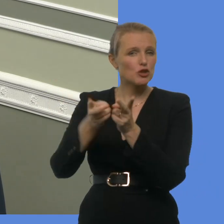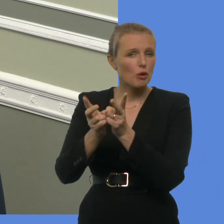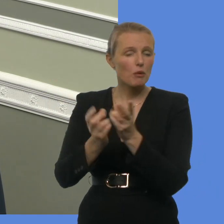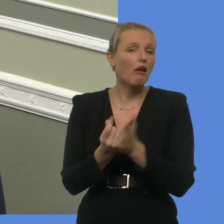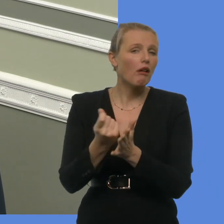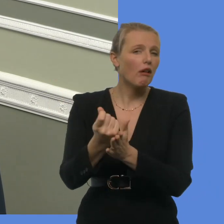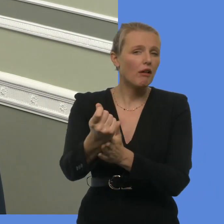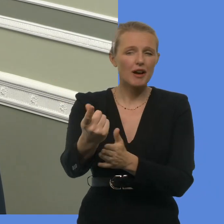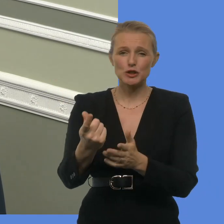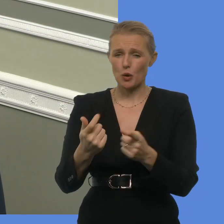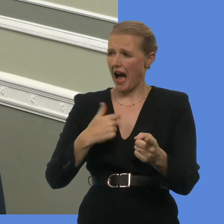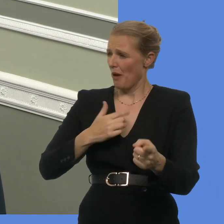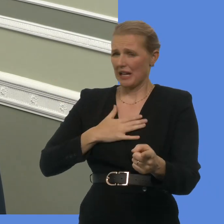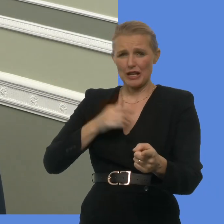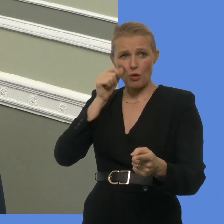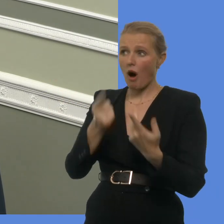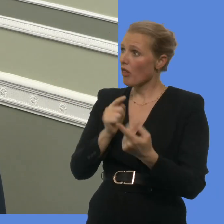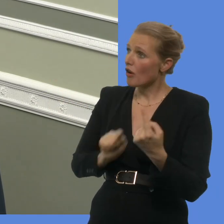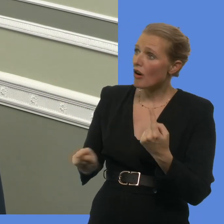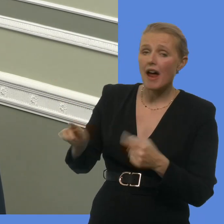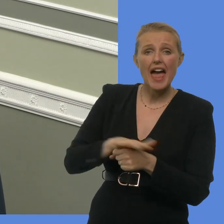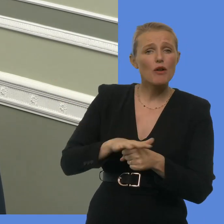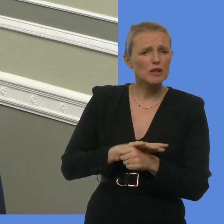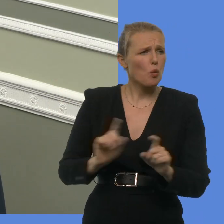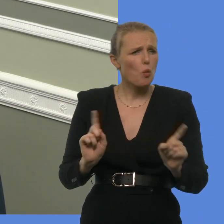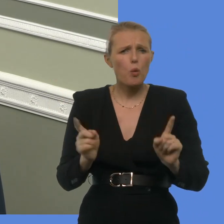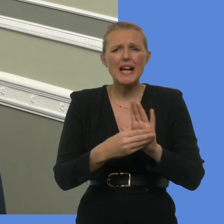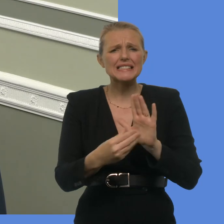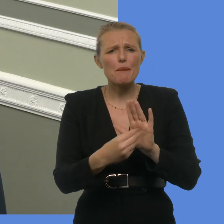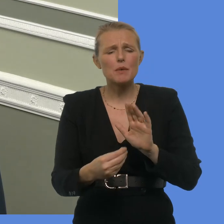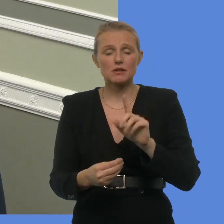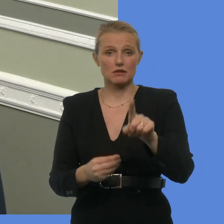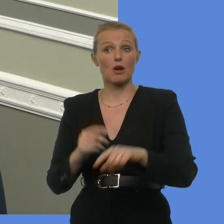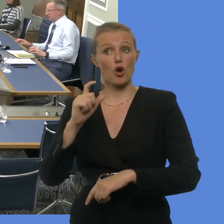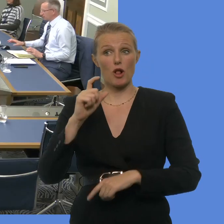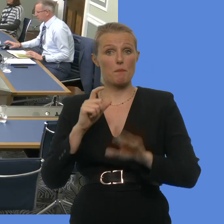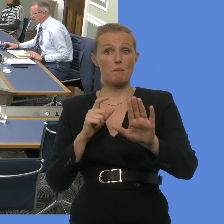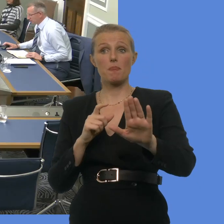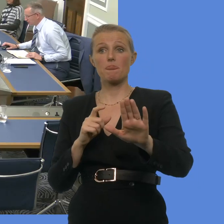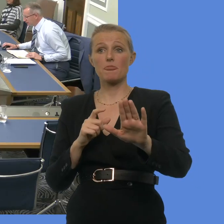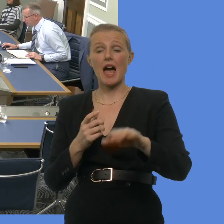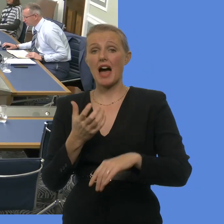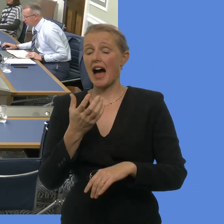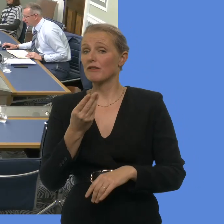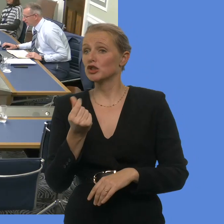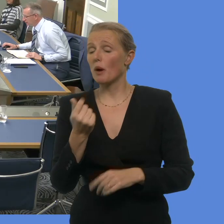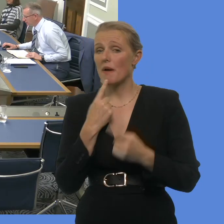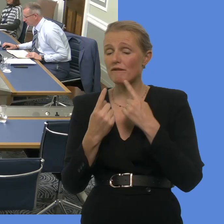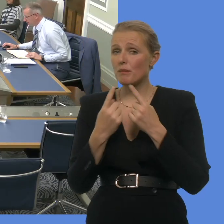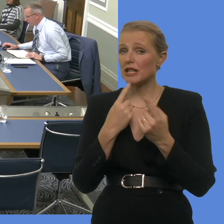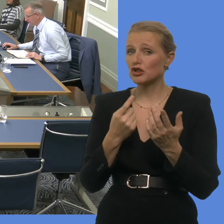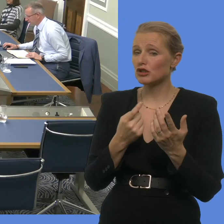stage some examples of what is done elsewhere. Just to flag, Brian, there is there some information provided. It's a